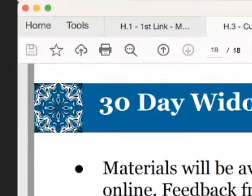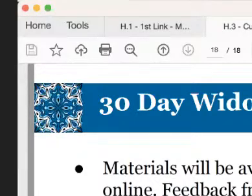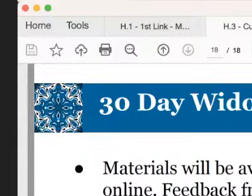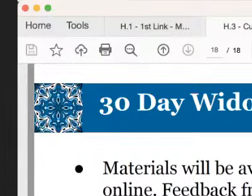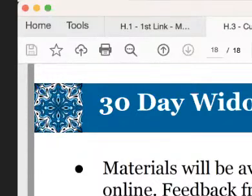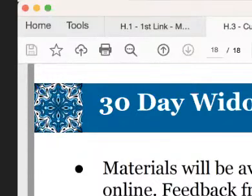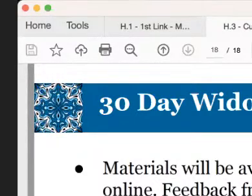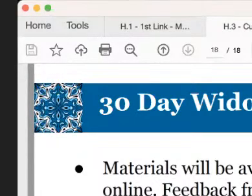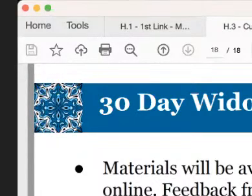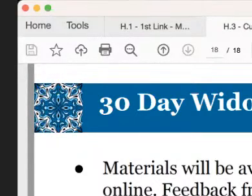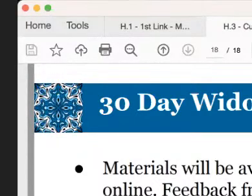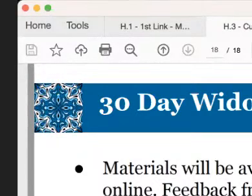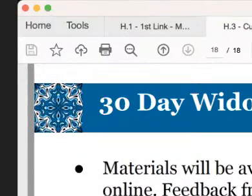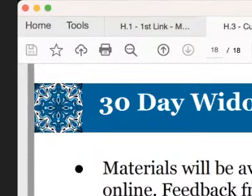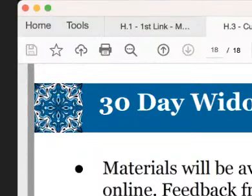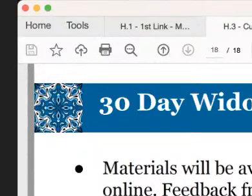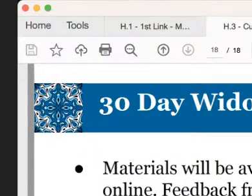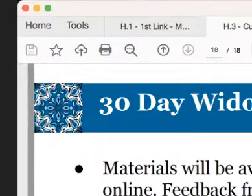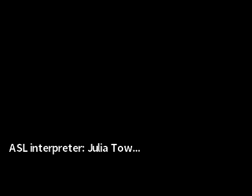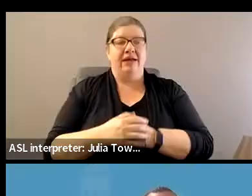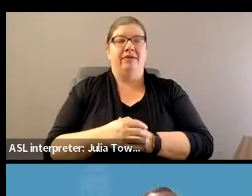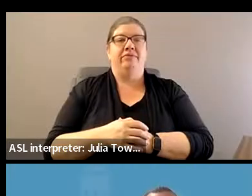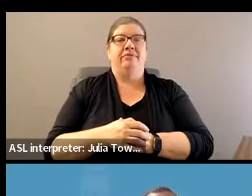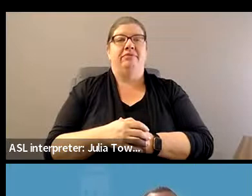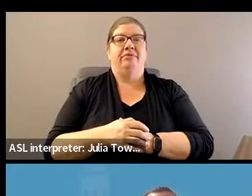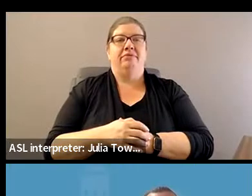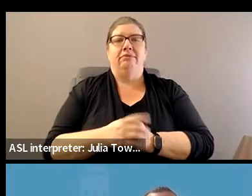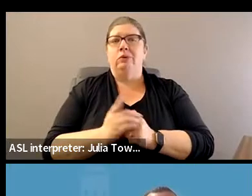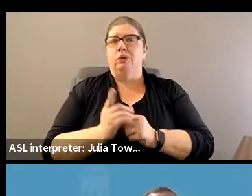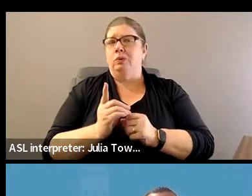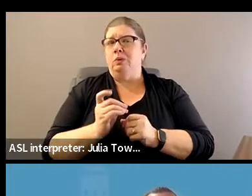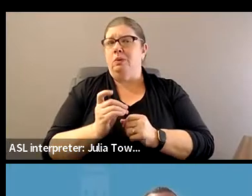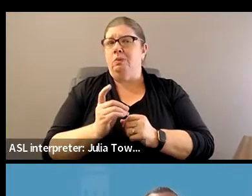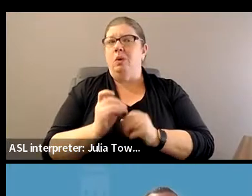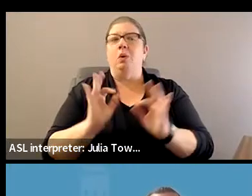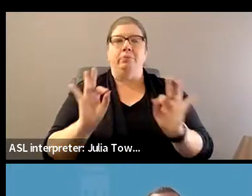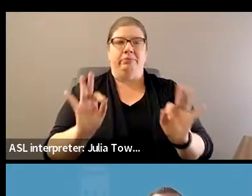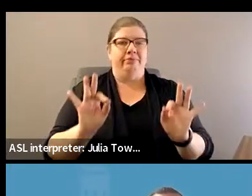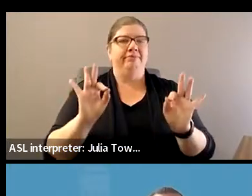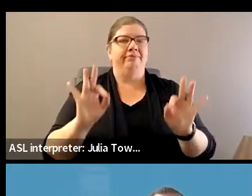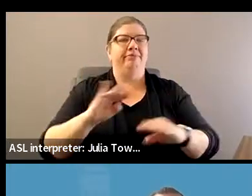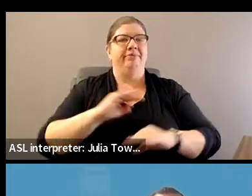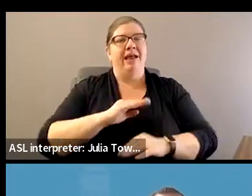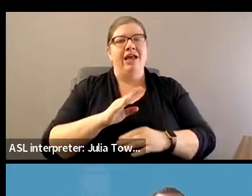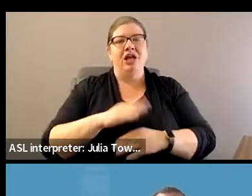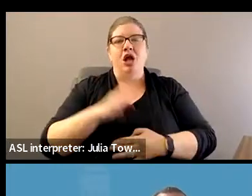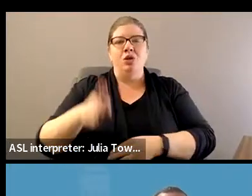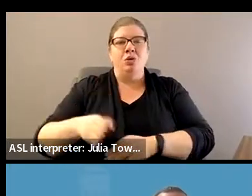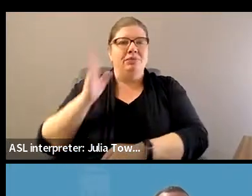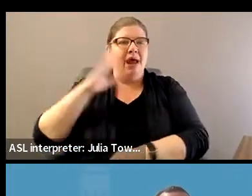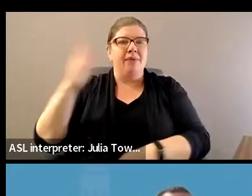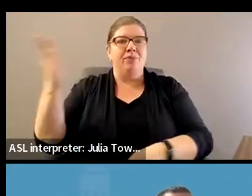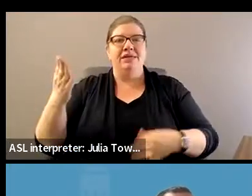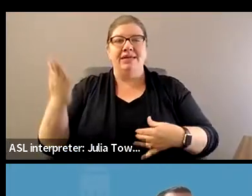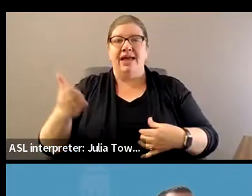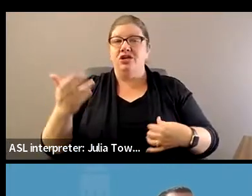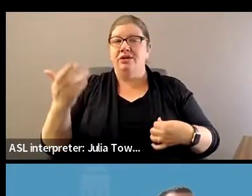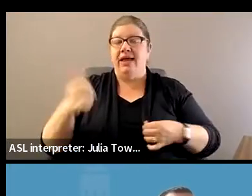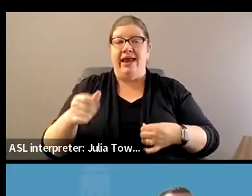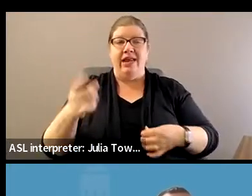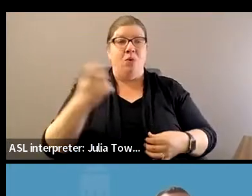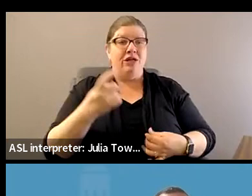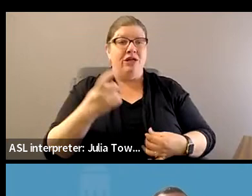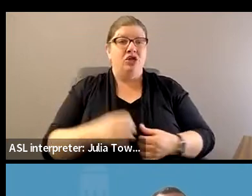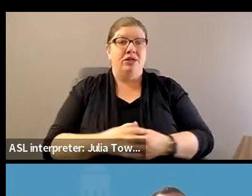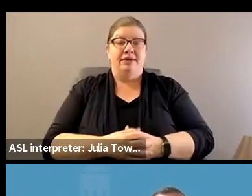And I believe that's the last slide. Can you check one more? Thank you. That concludes my presentation. Are there any